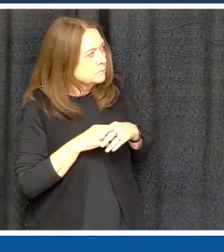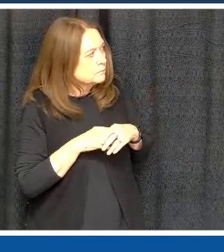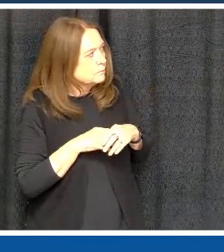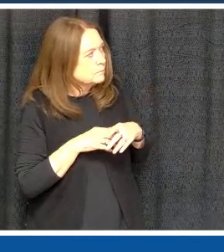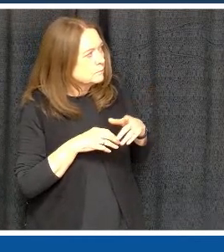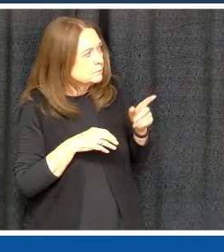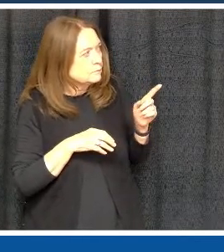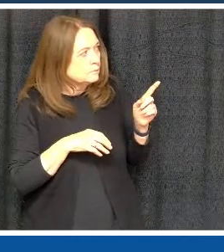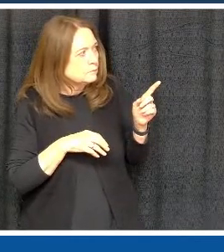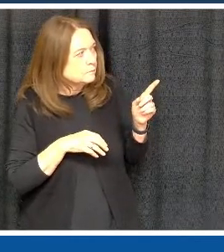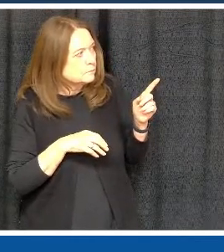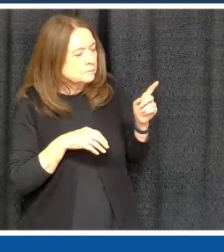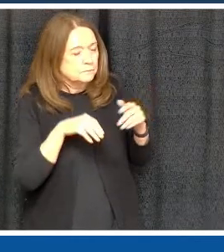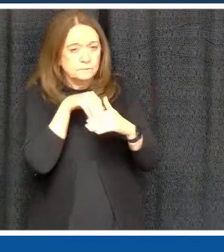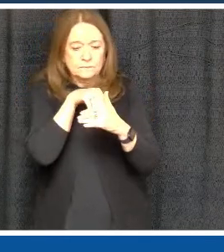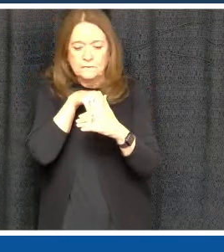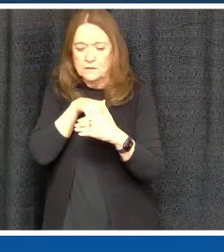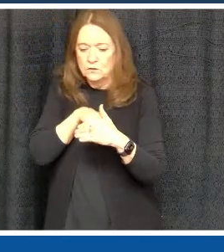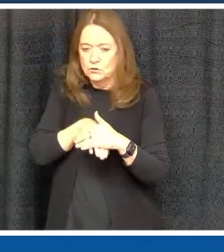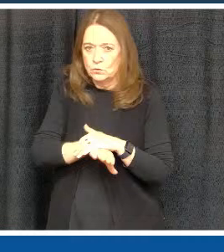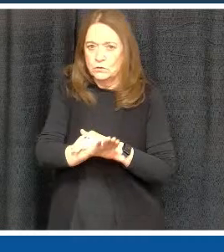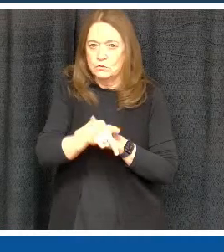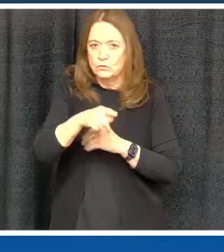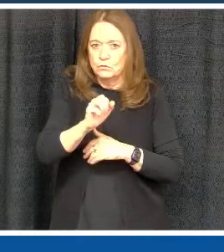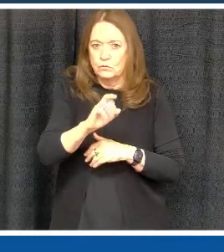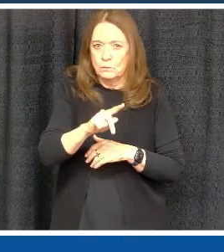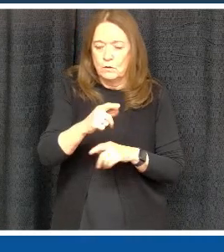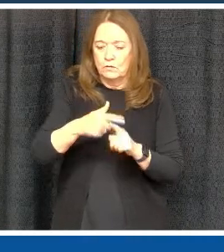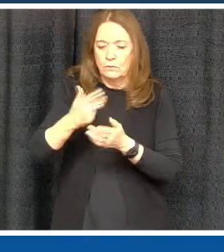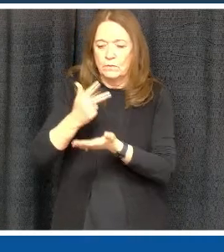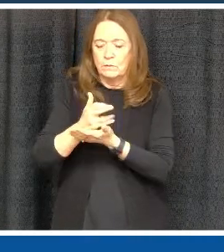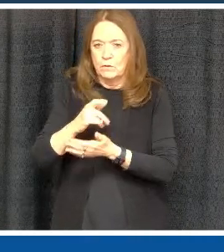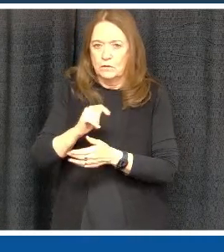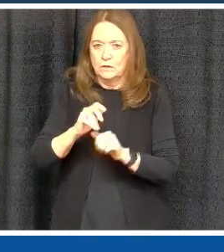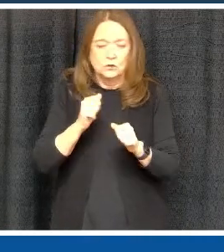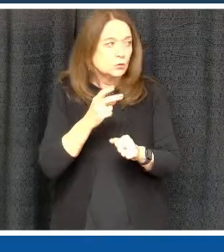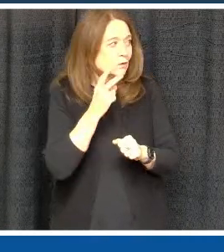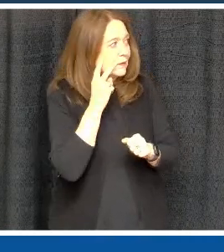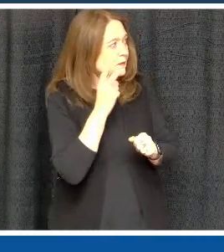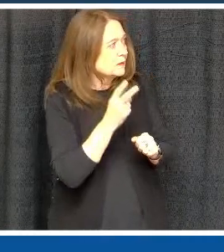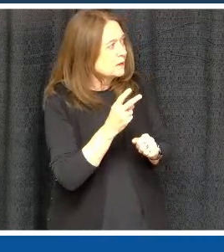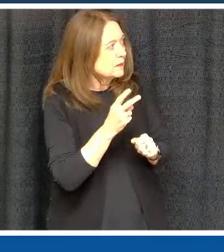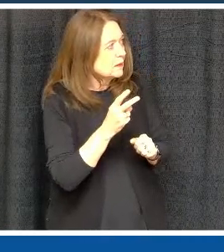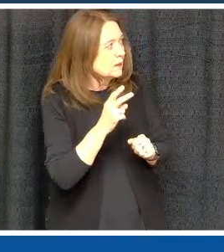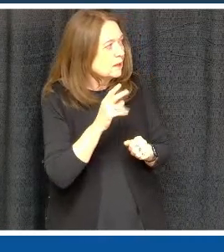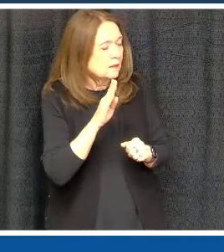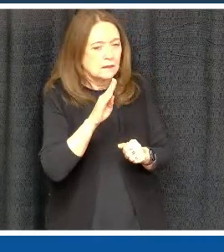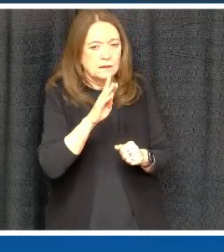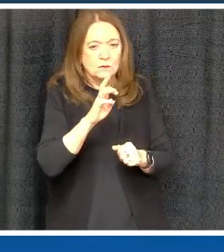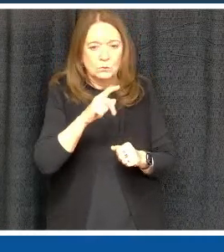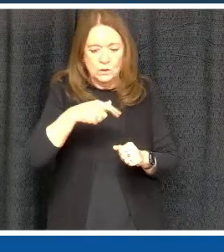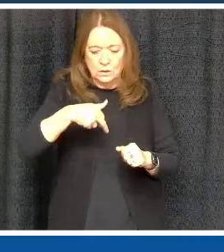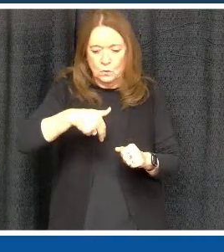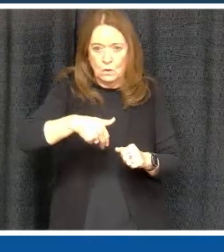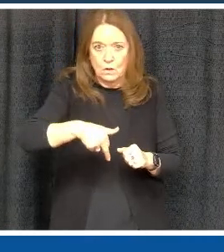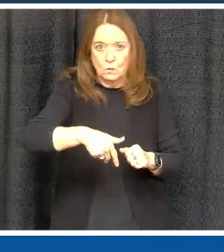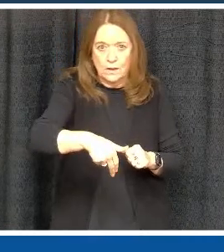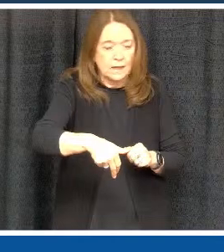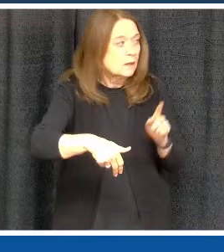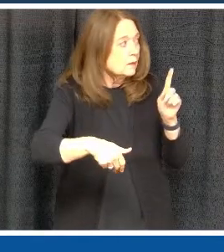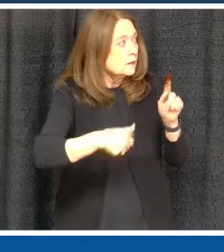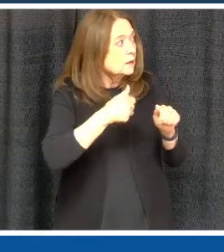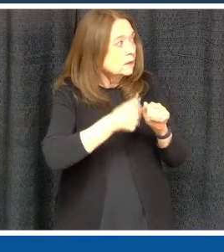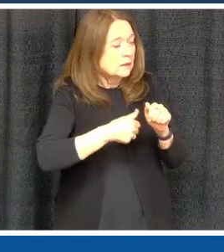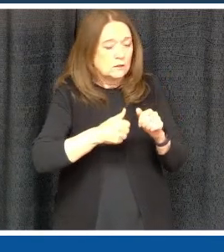As you enter into the park from the parking lot, you can see the brick walkway that you enter there, and each of the